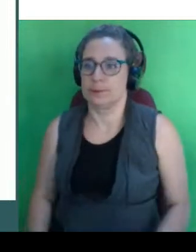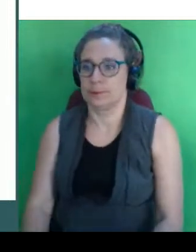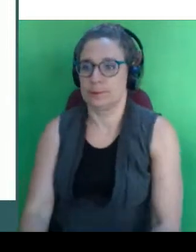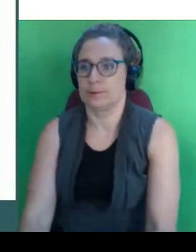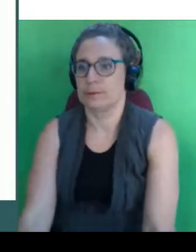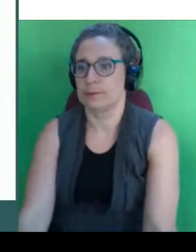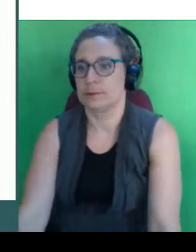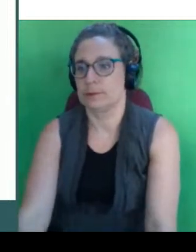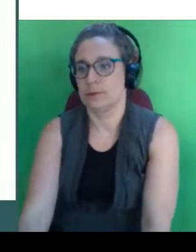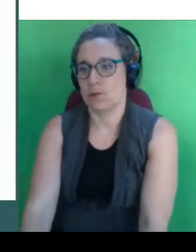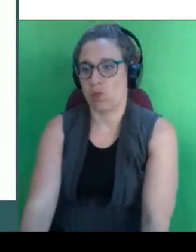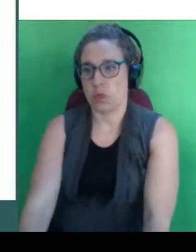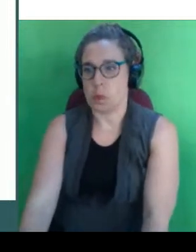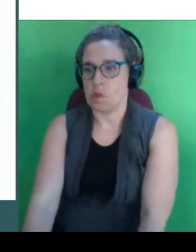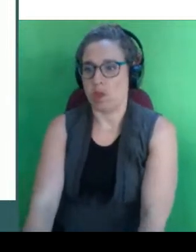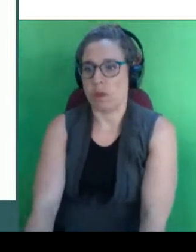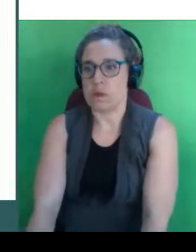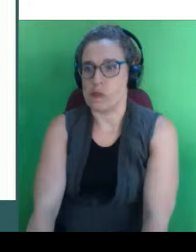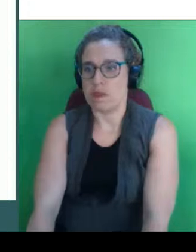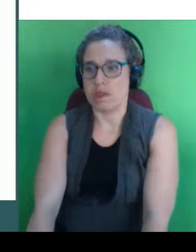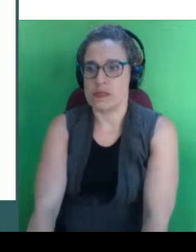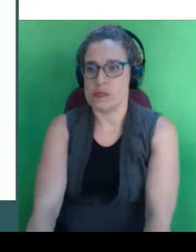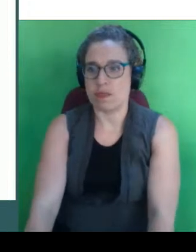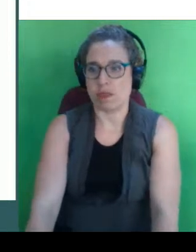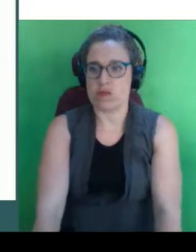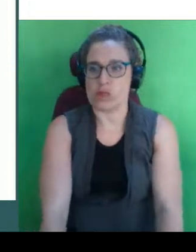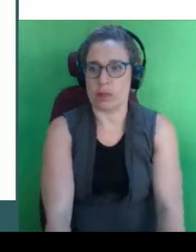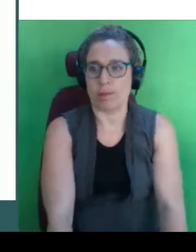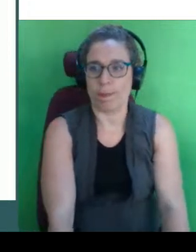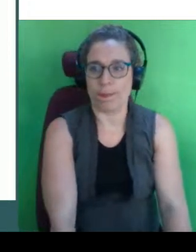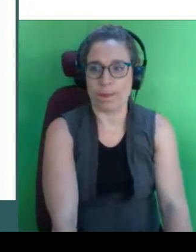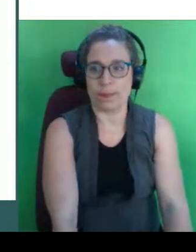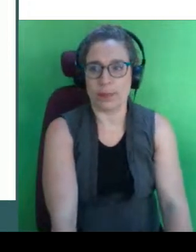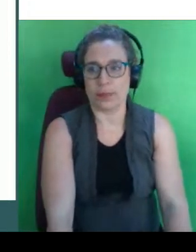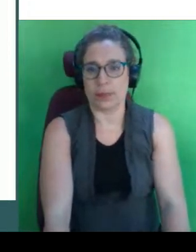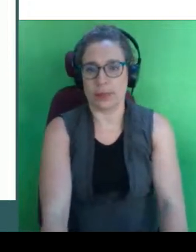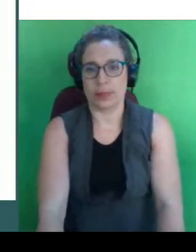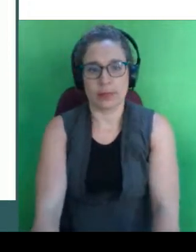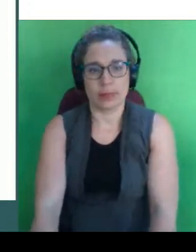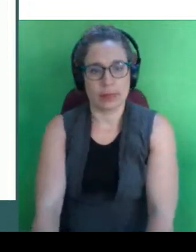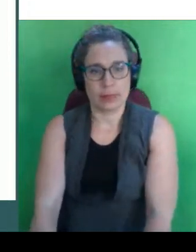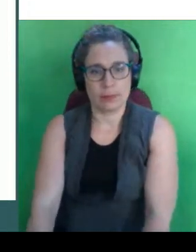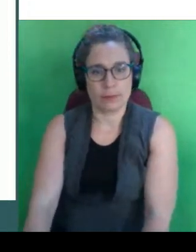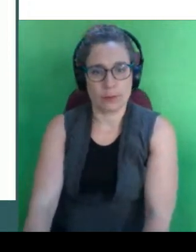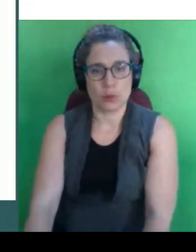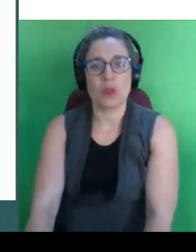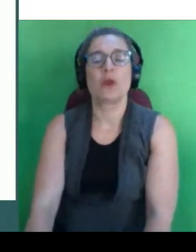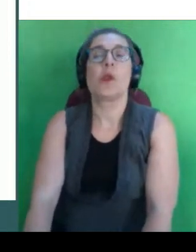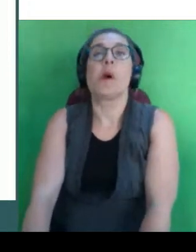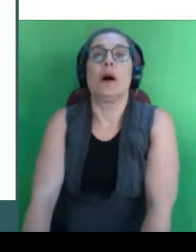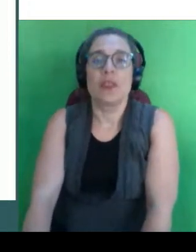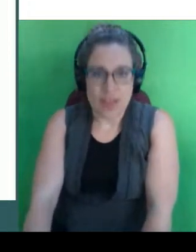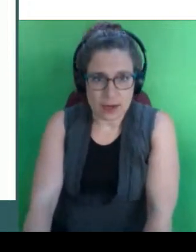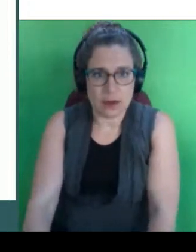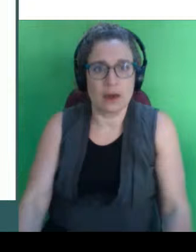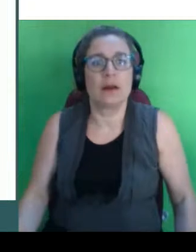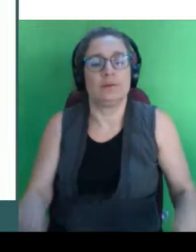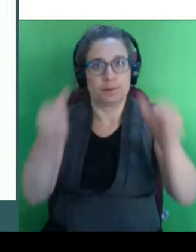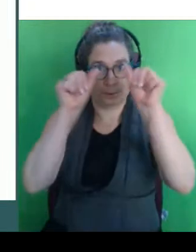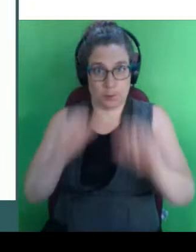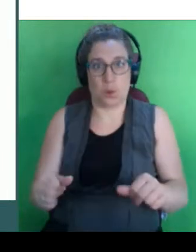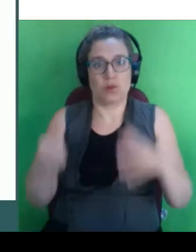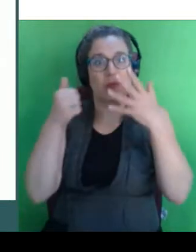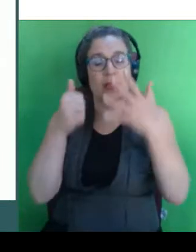So then moving on to total IgE. So total